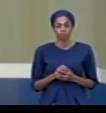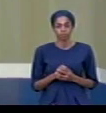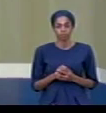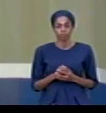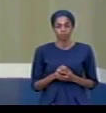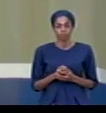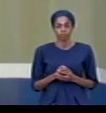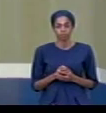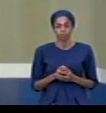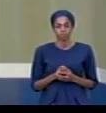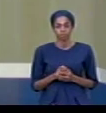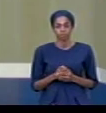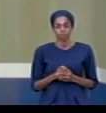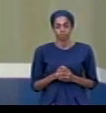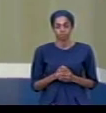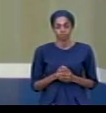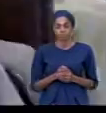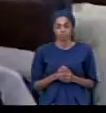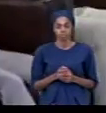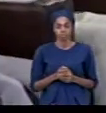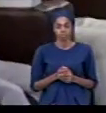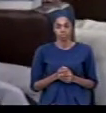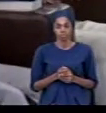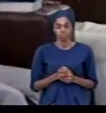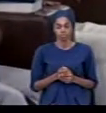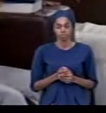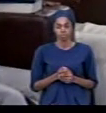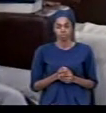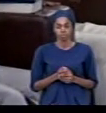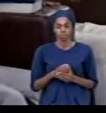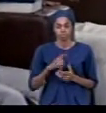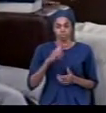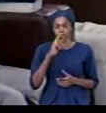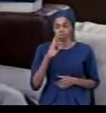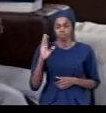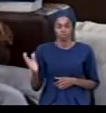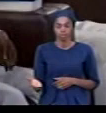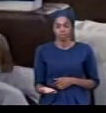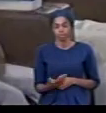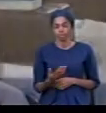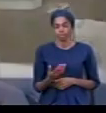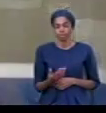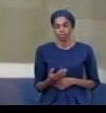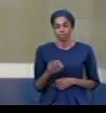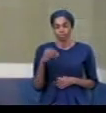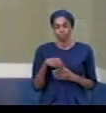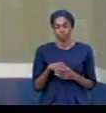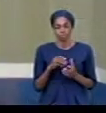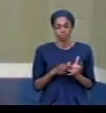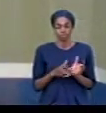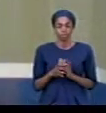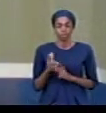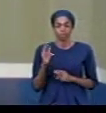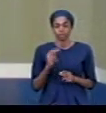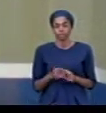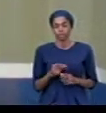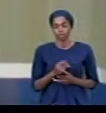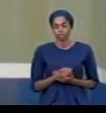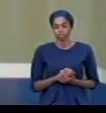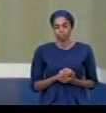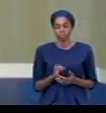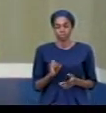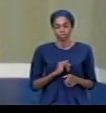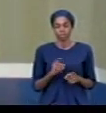the Chanchaga Local Government Coordinator. You are welcome in Jesus' name. I